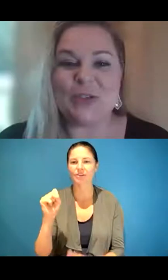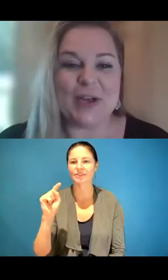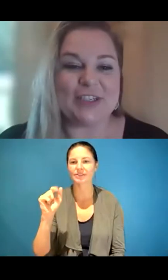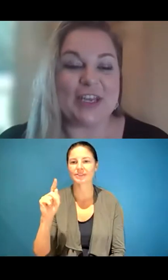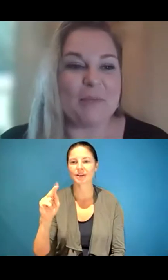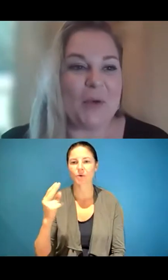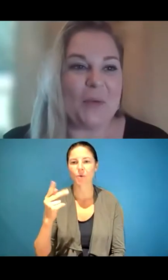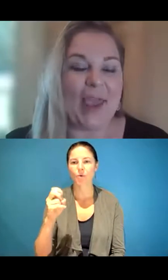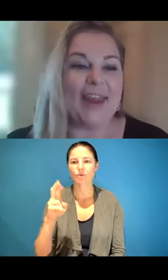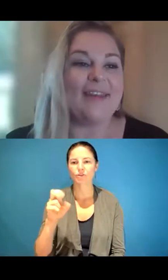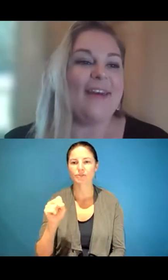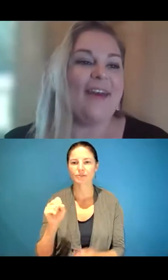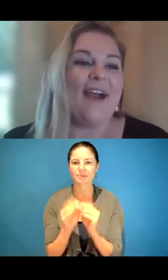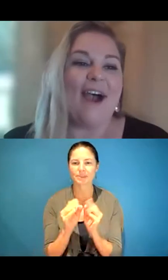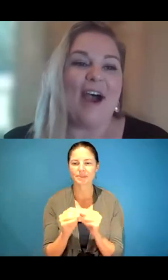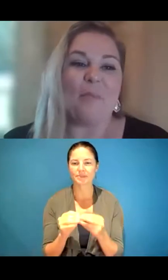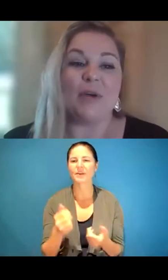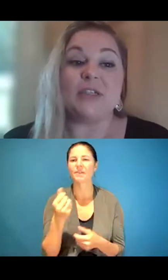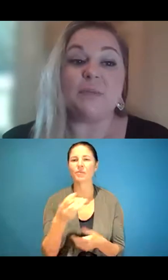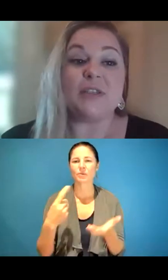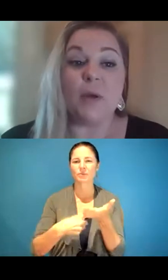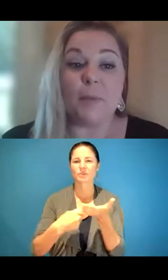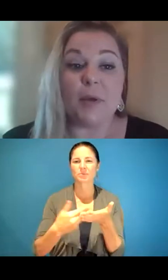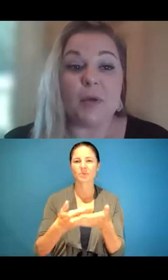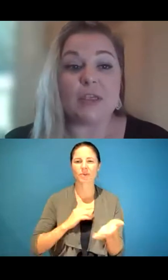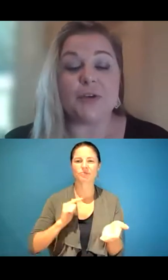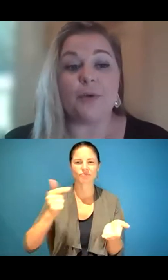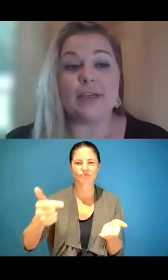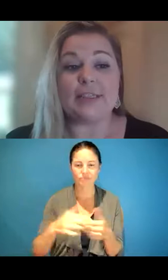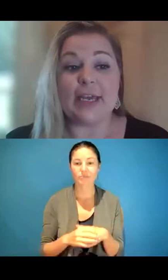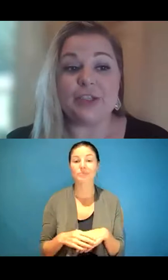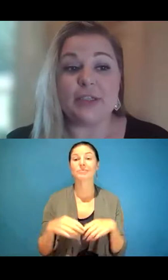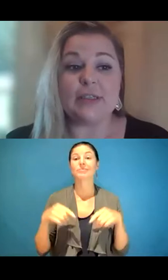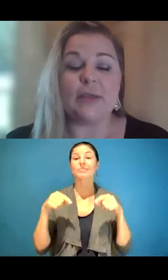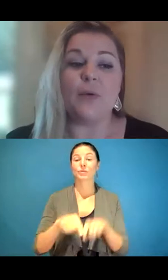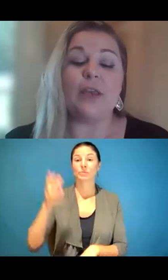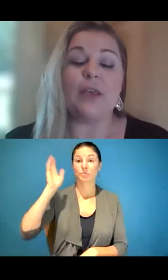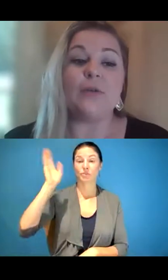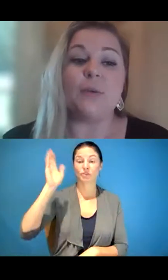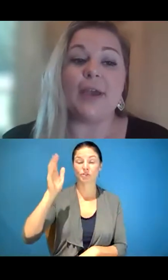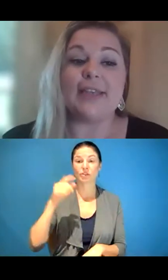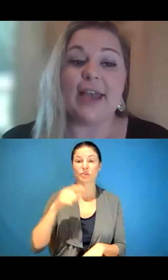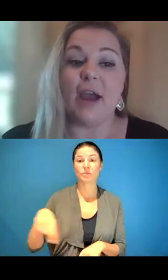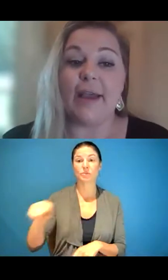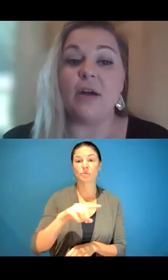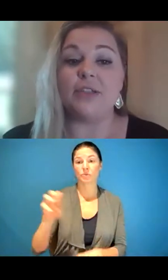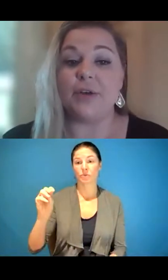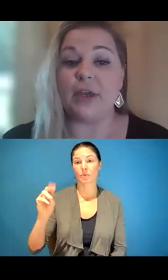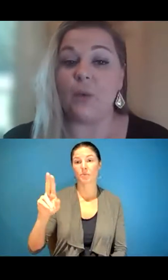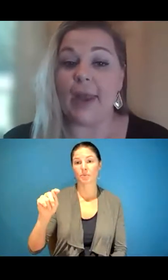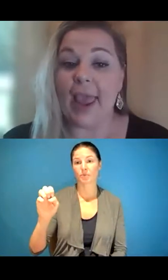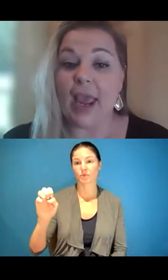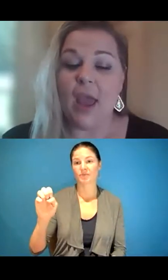to Director Kim McCoy-Wade. Participants will be muted during presentations. You can use the raise hand icon